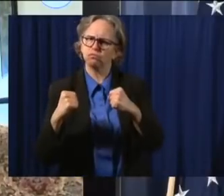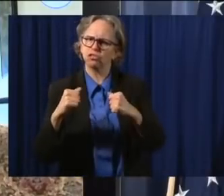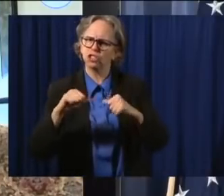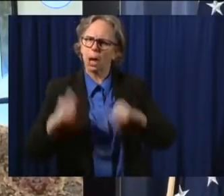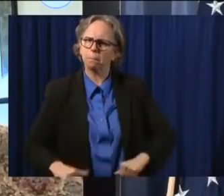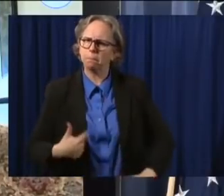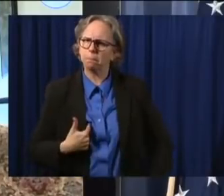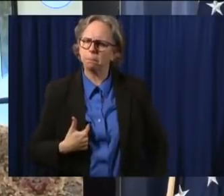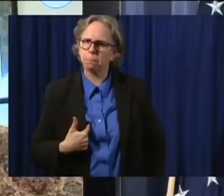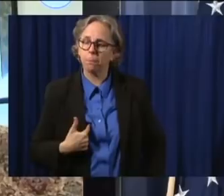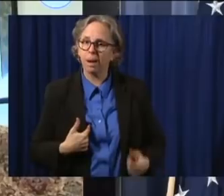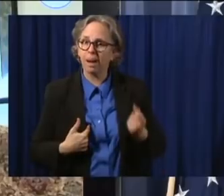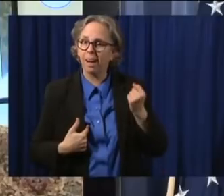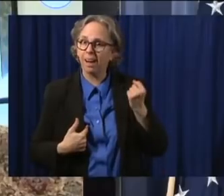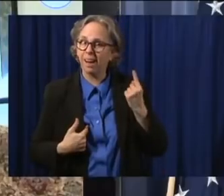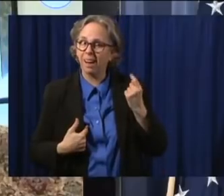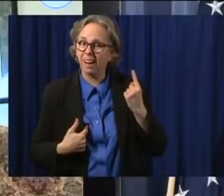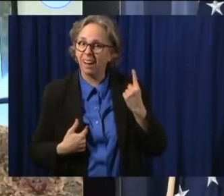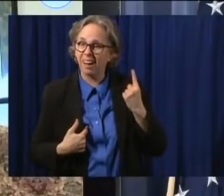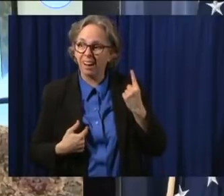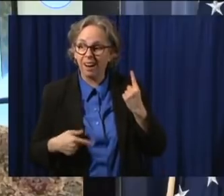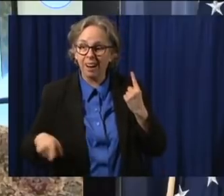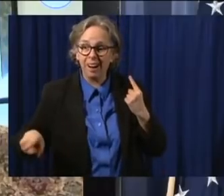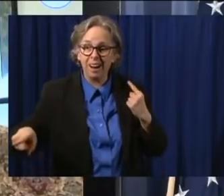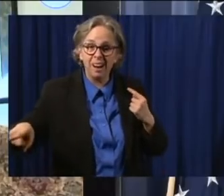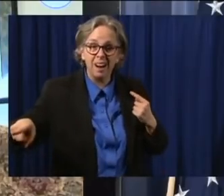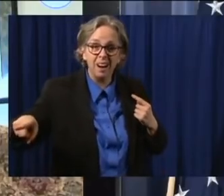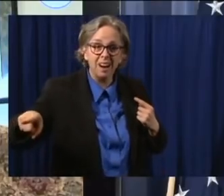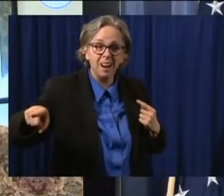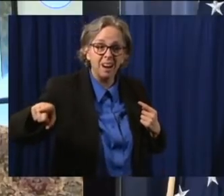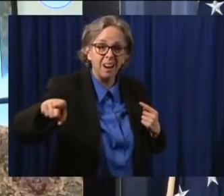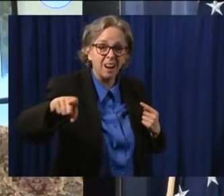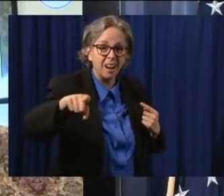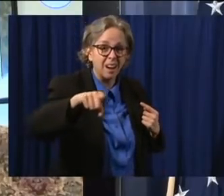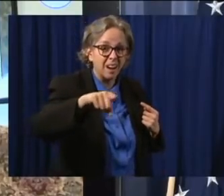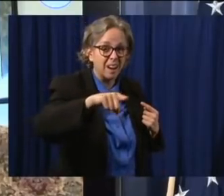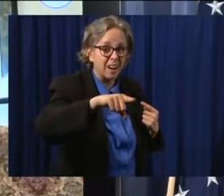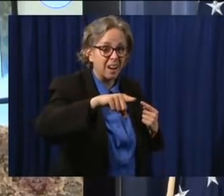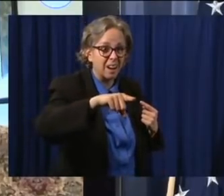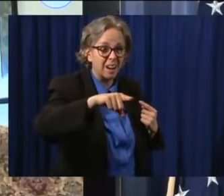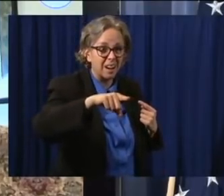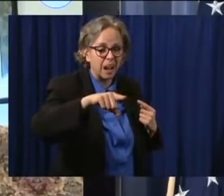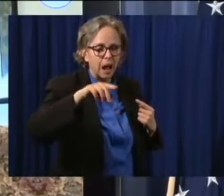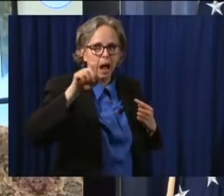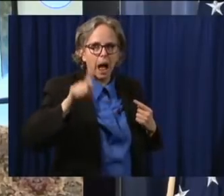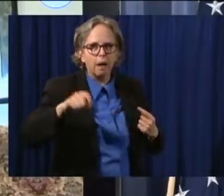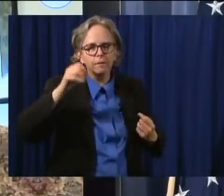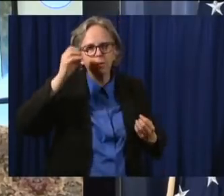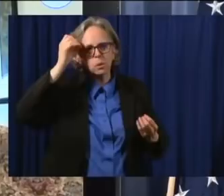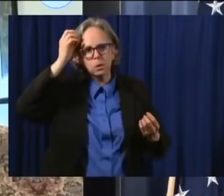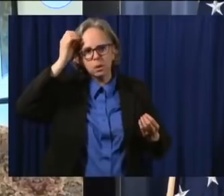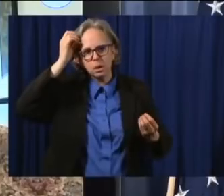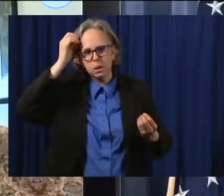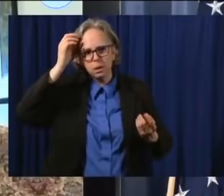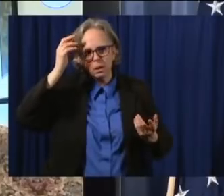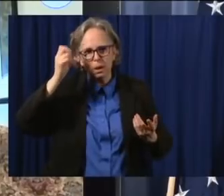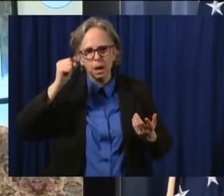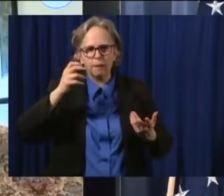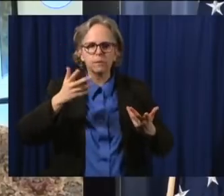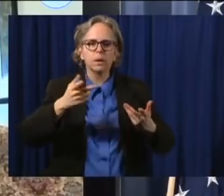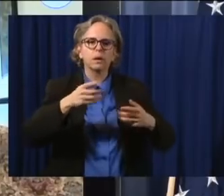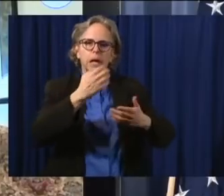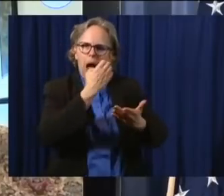it terrifies me, but I understand we have to open up and get businesses opened and